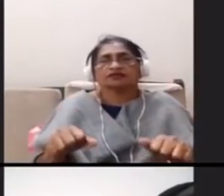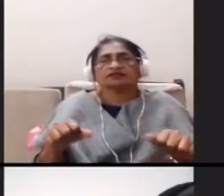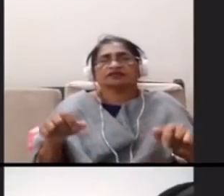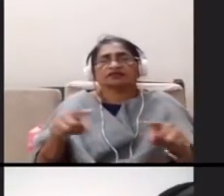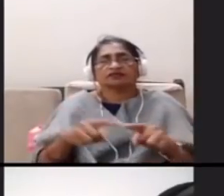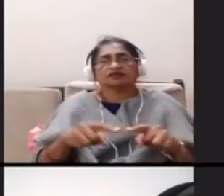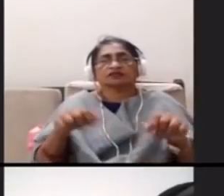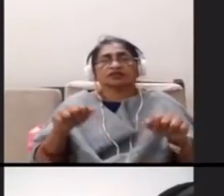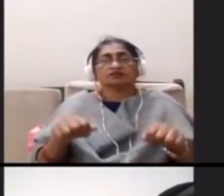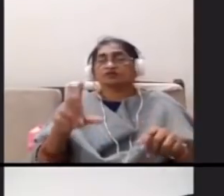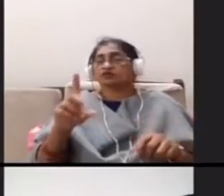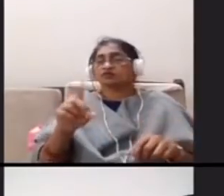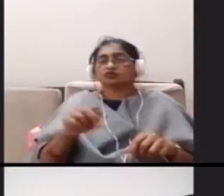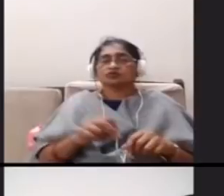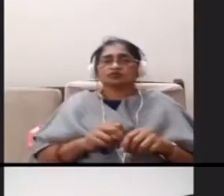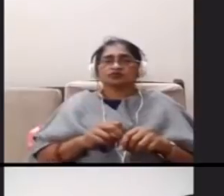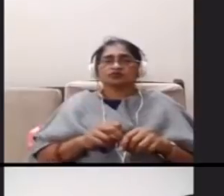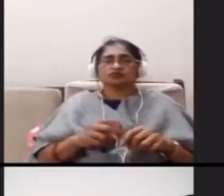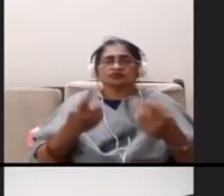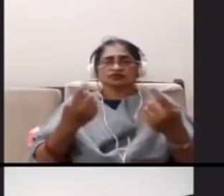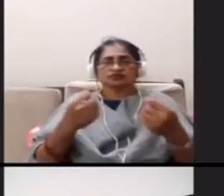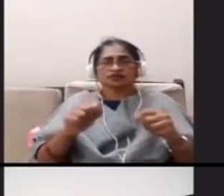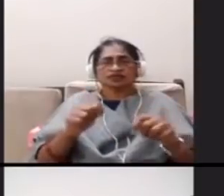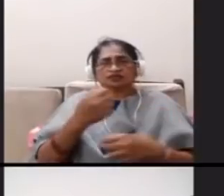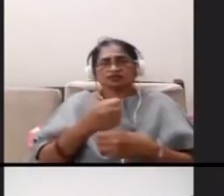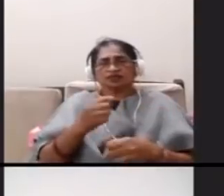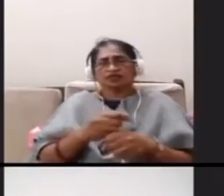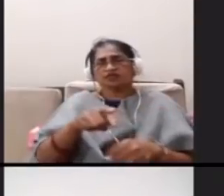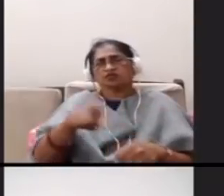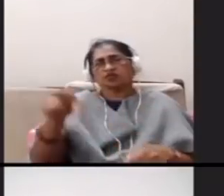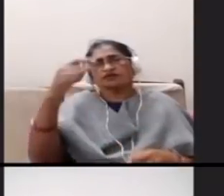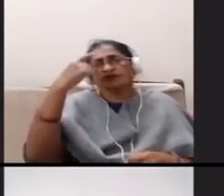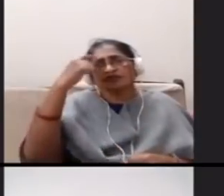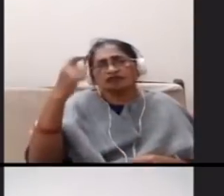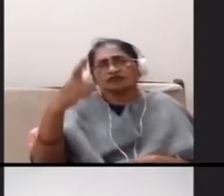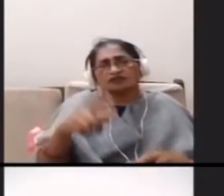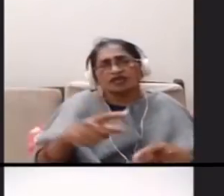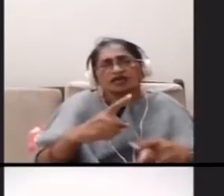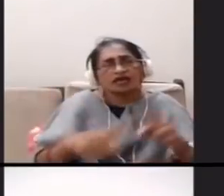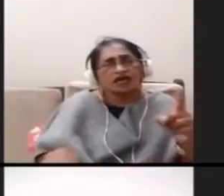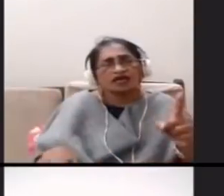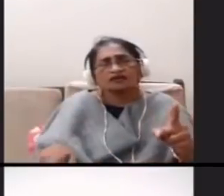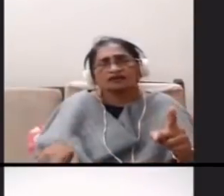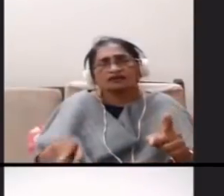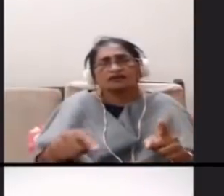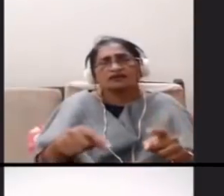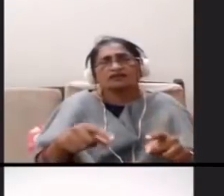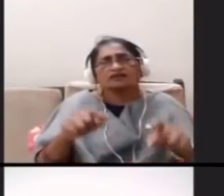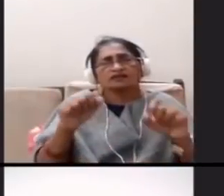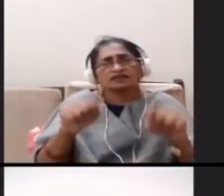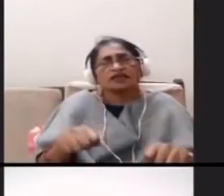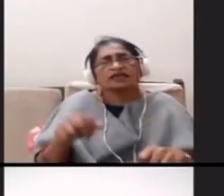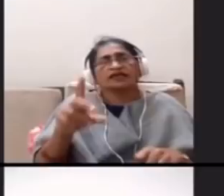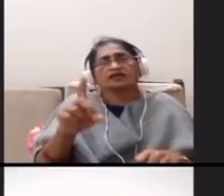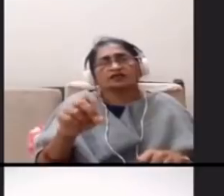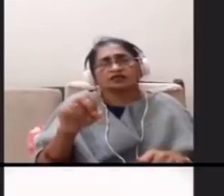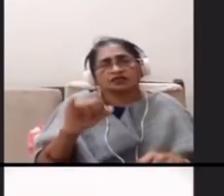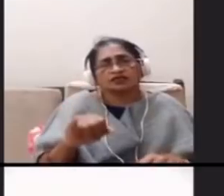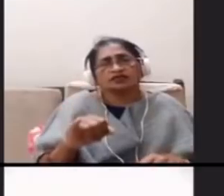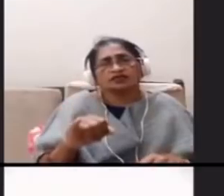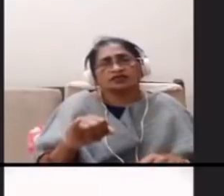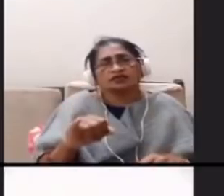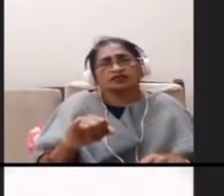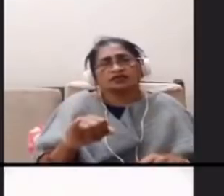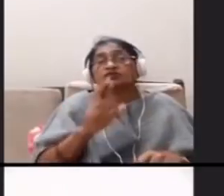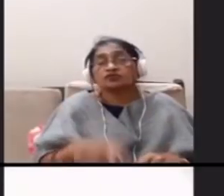to do. So trying to make people to understand that those who look like they can't do something, that they can do it, is really a Herculean